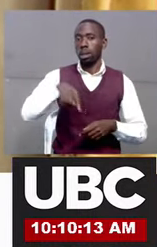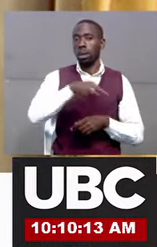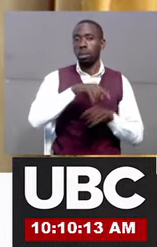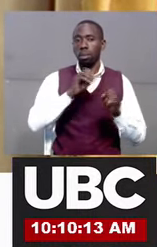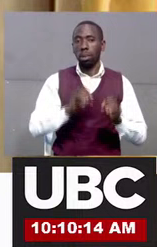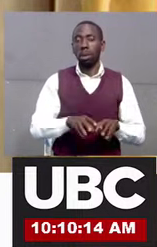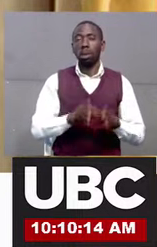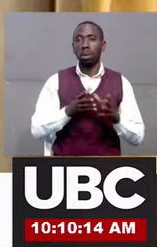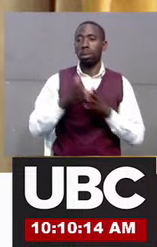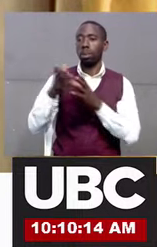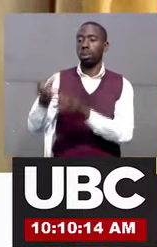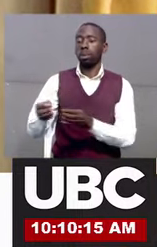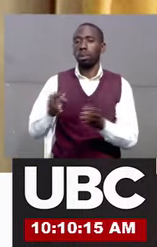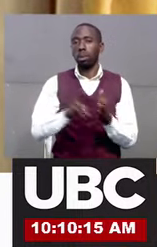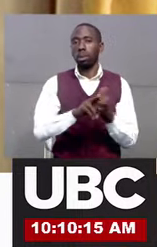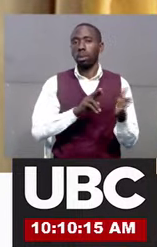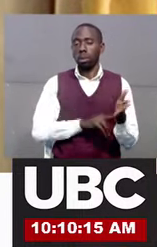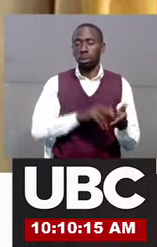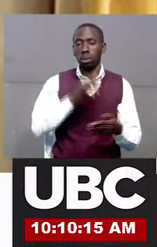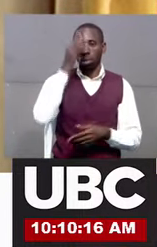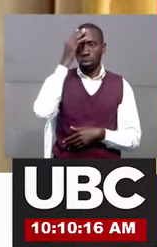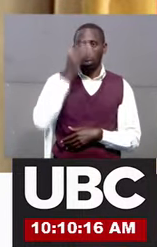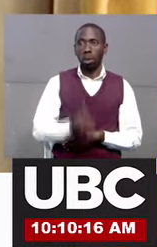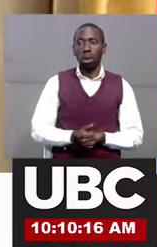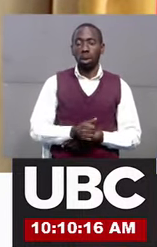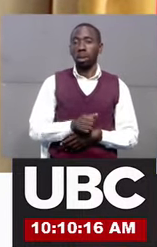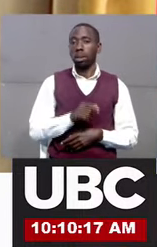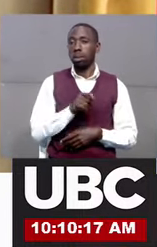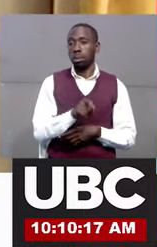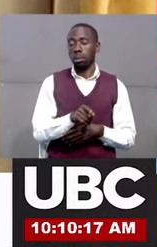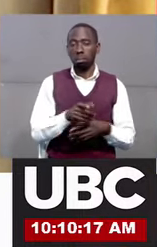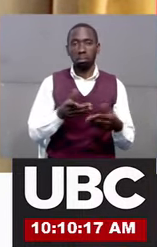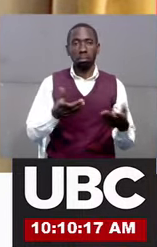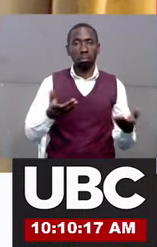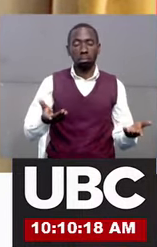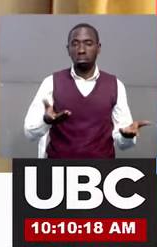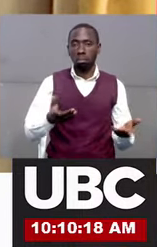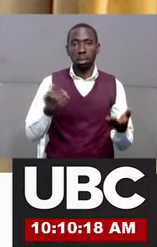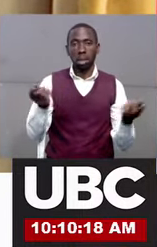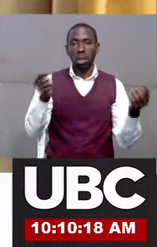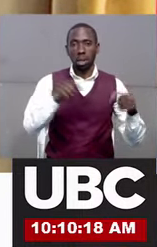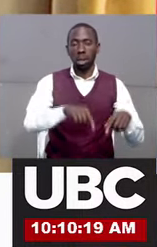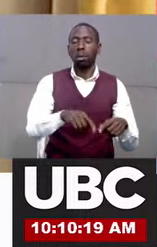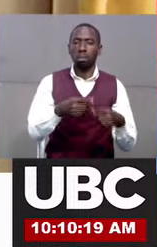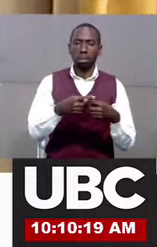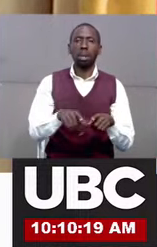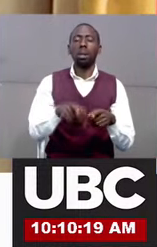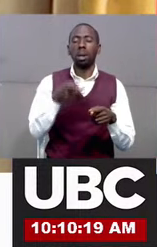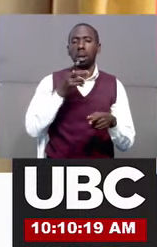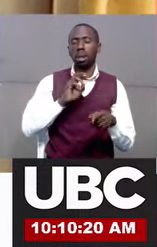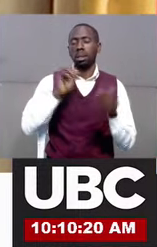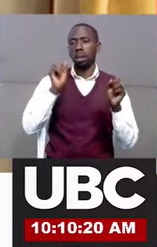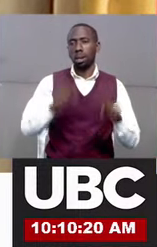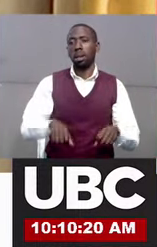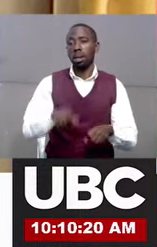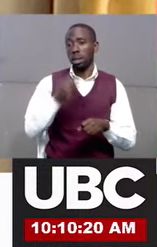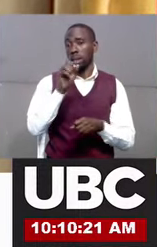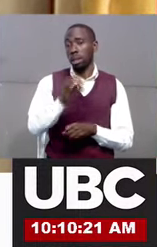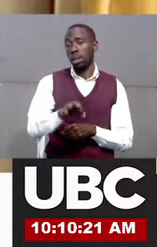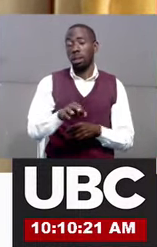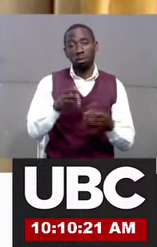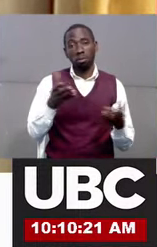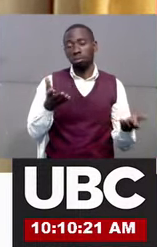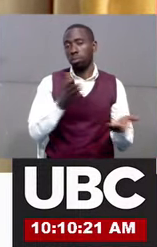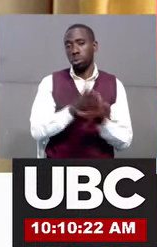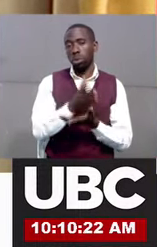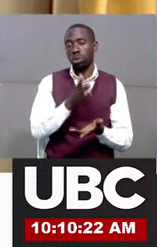for registration. I think that's why they gave him. He can give us the answer if it really